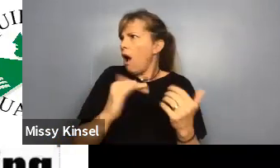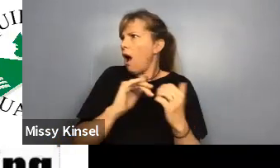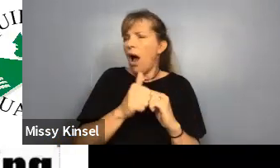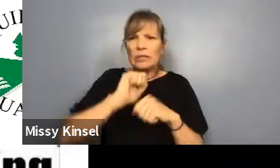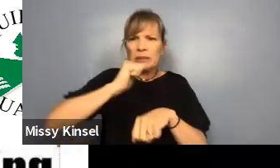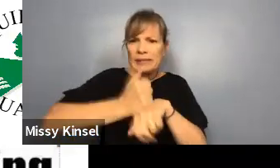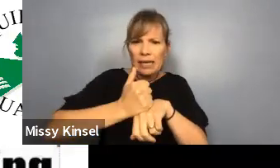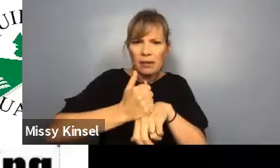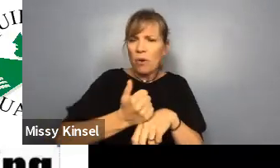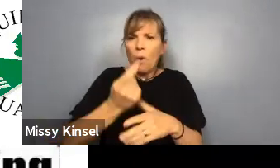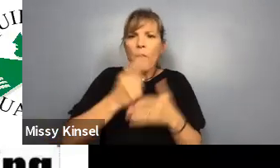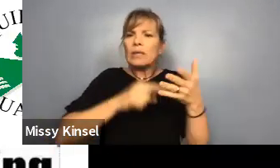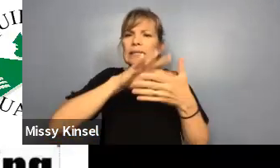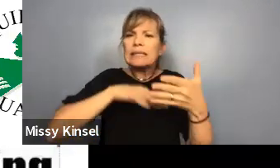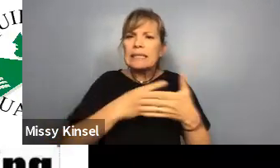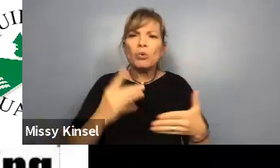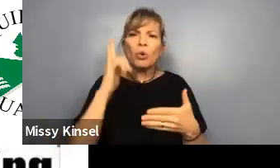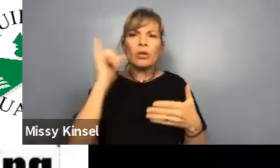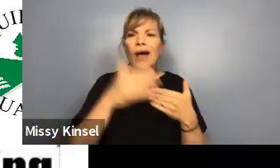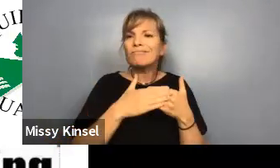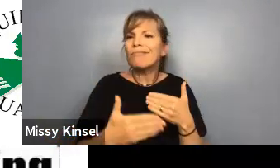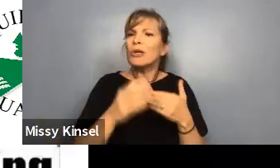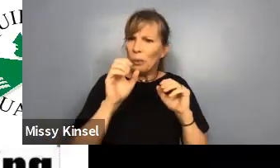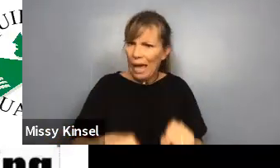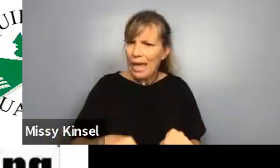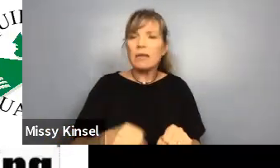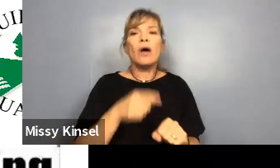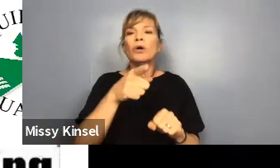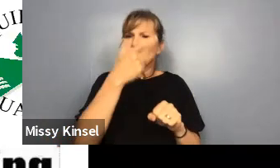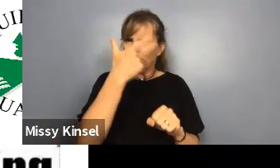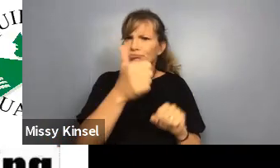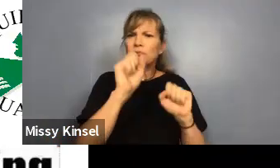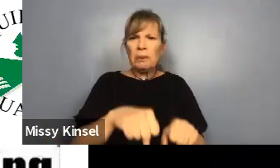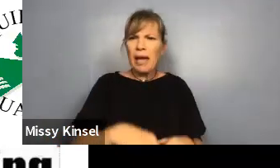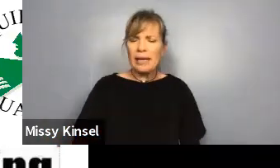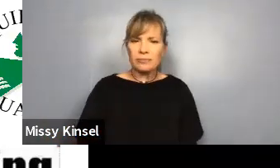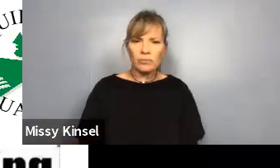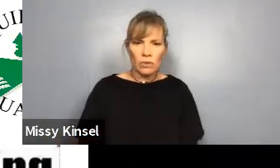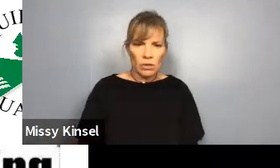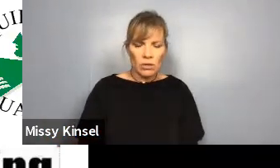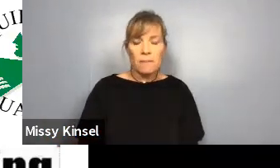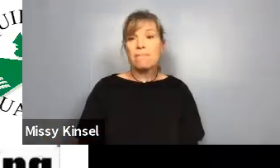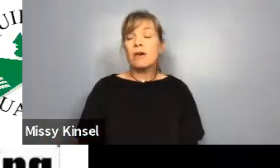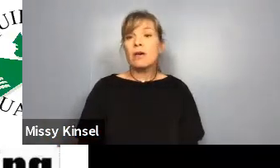set up, and what the schedule is going to be, and that kind of thing. You certainly can do that. You,